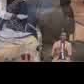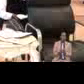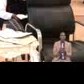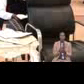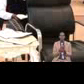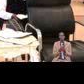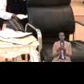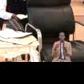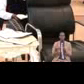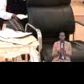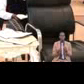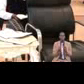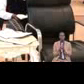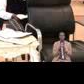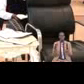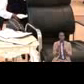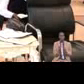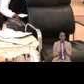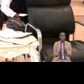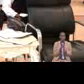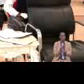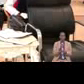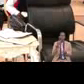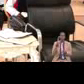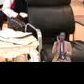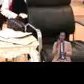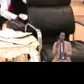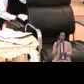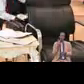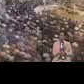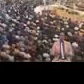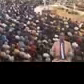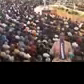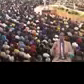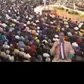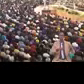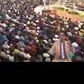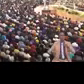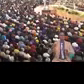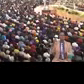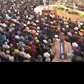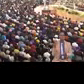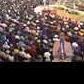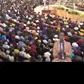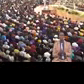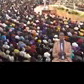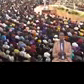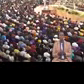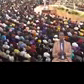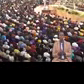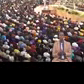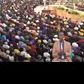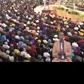holiness, without which no man shall see the Lord. Somebody say amen.